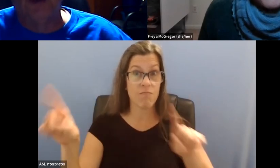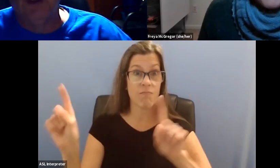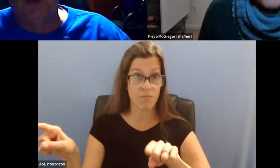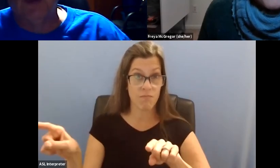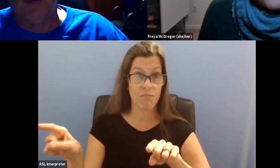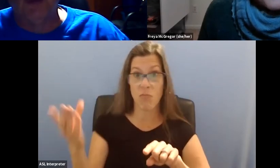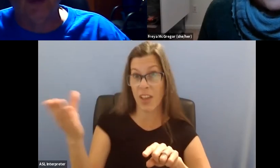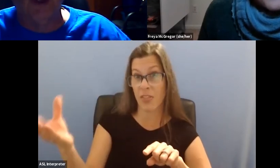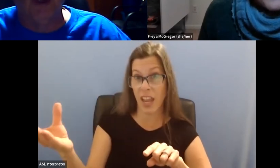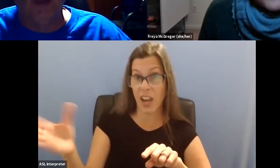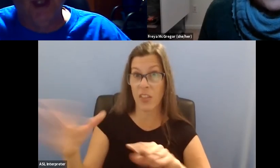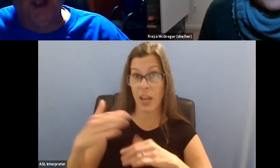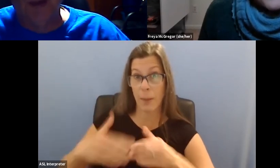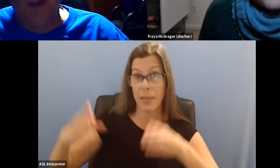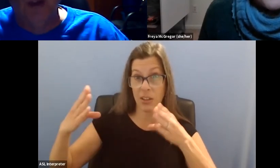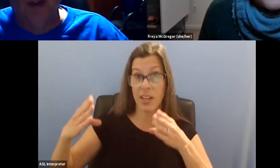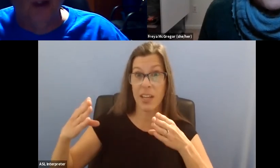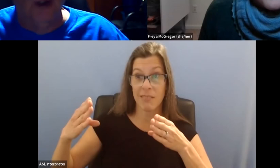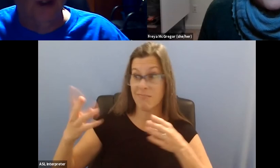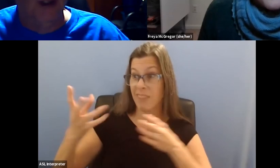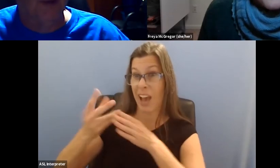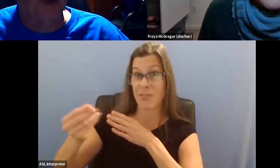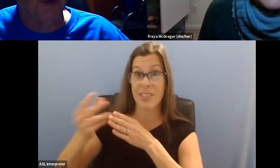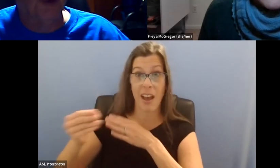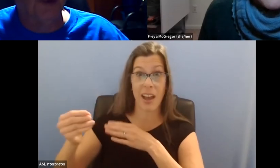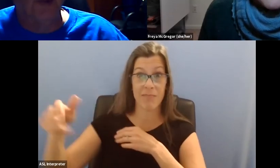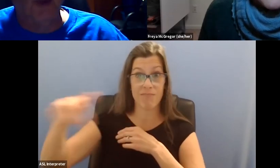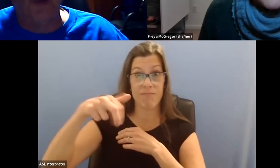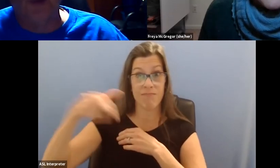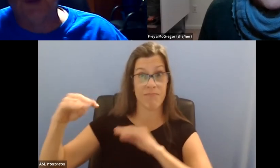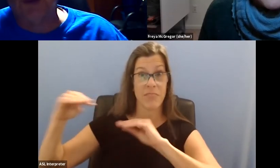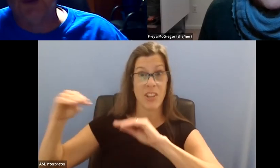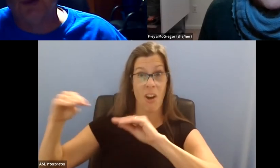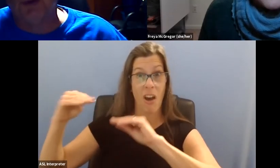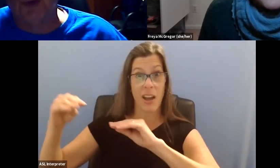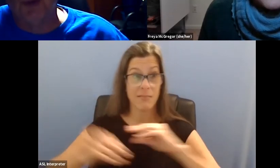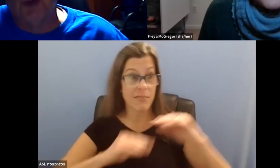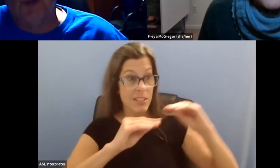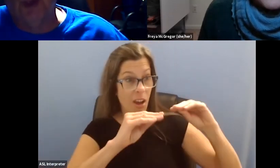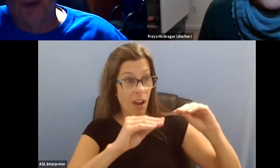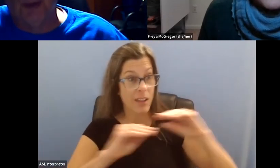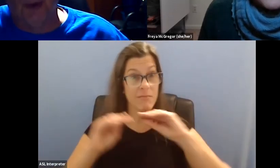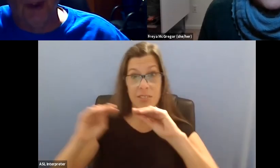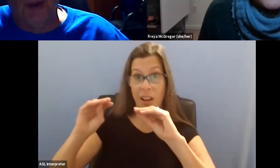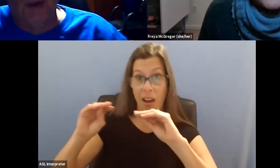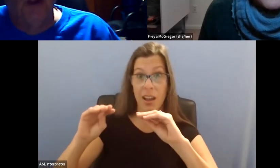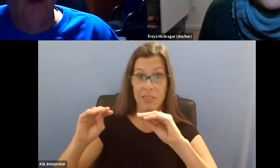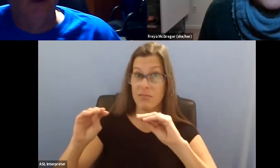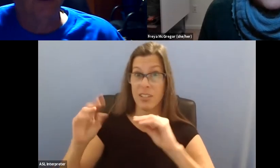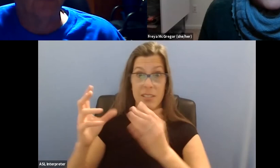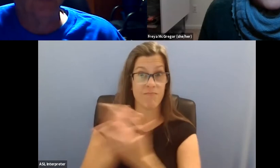on the campus of the building that I've been at. Uh, and I've also done them other places too. So that's one possibility.